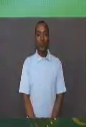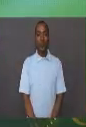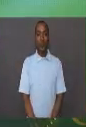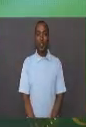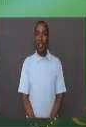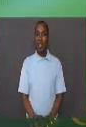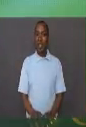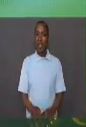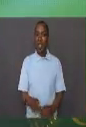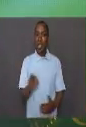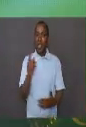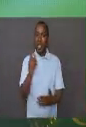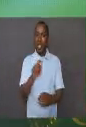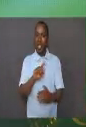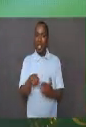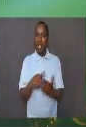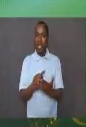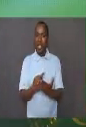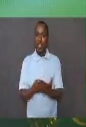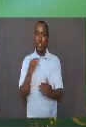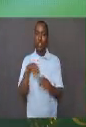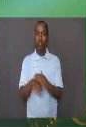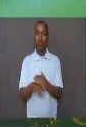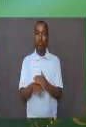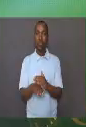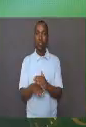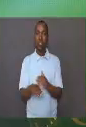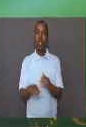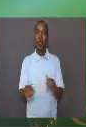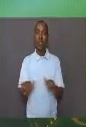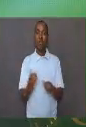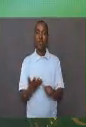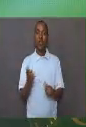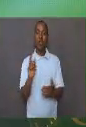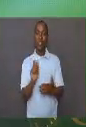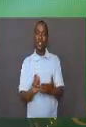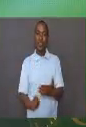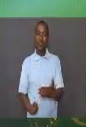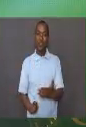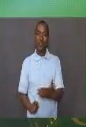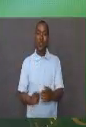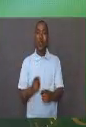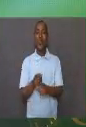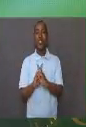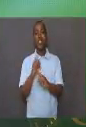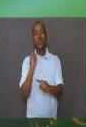If you listed any of these requirements, then you answered correctly.